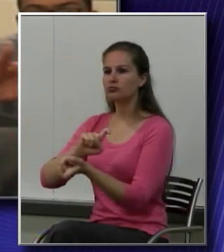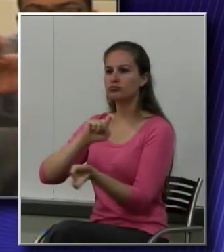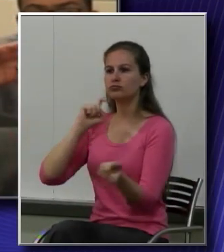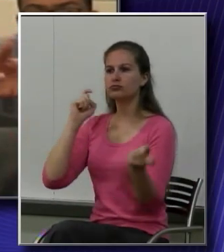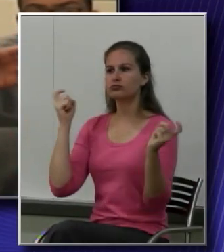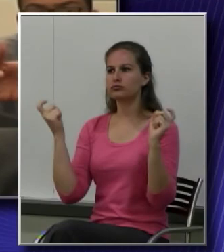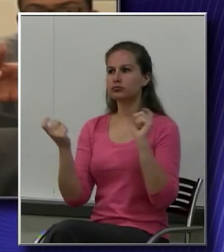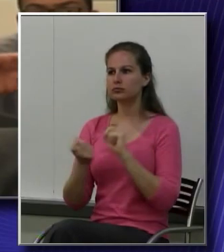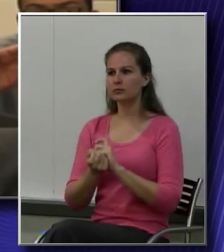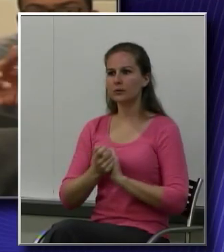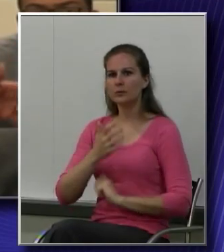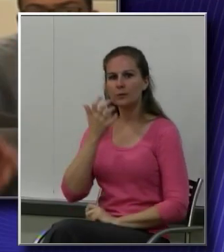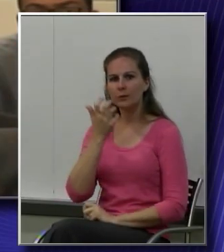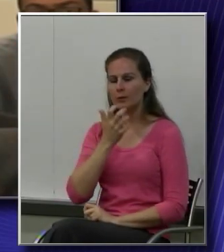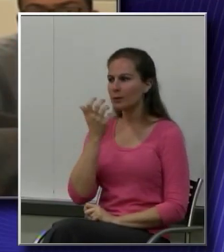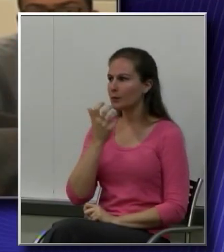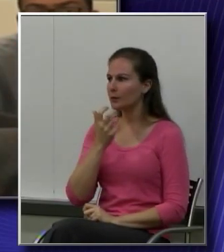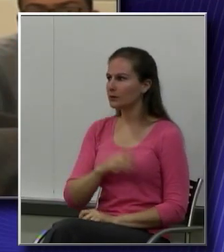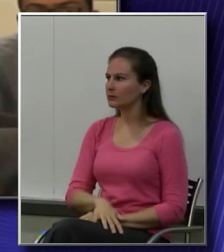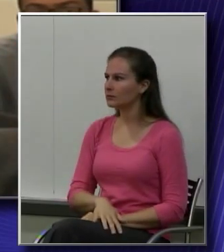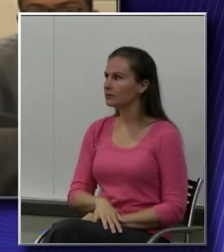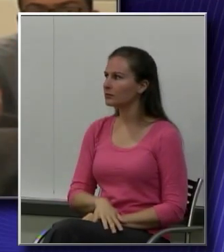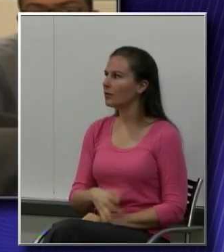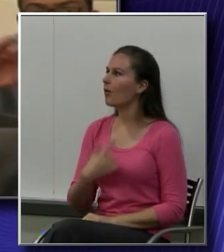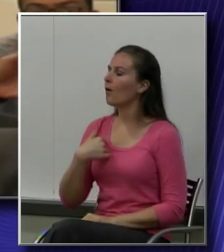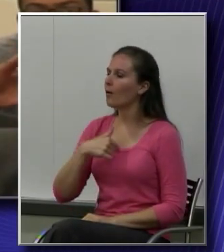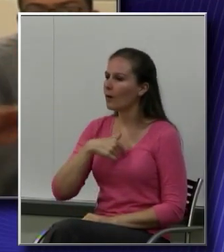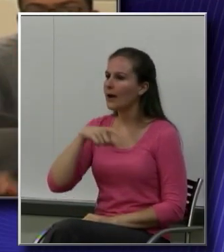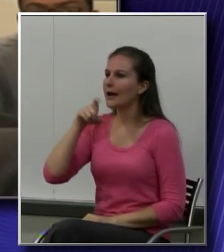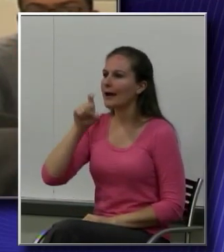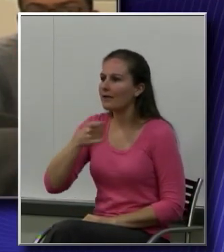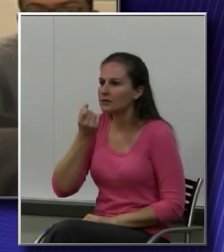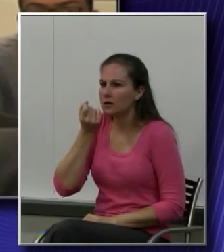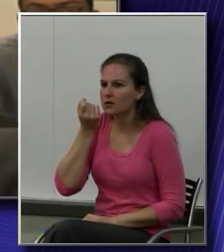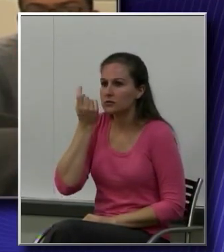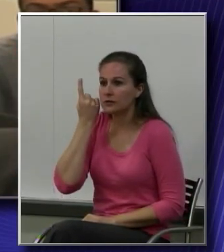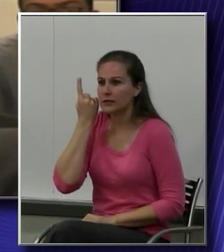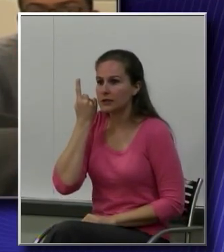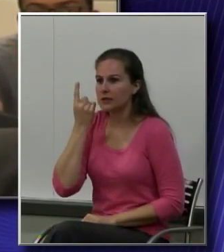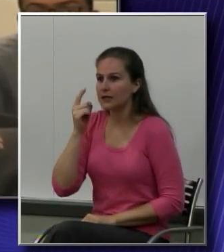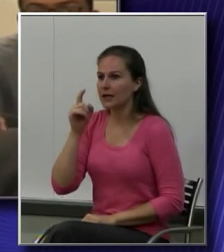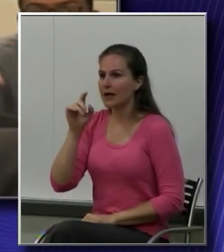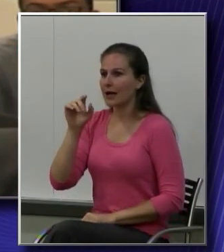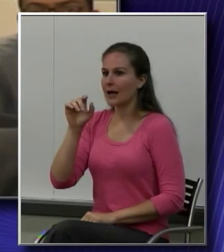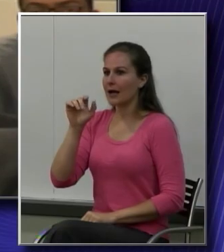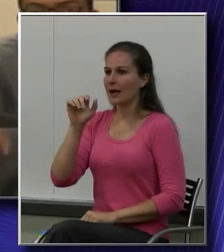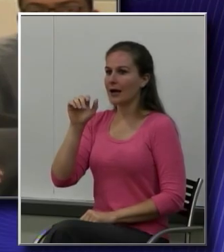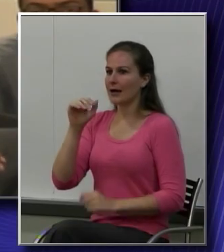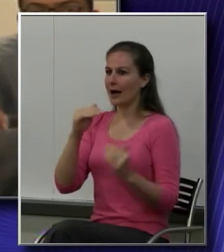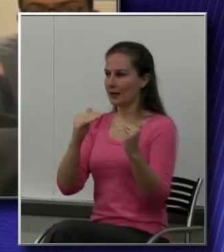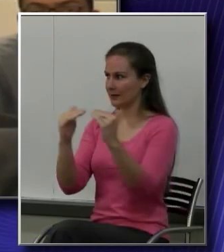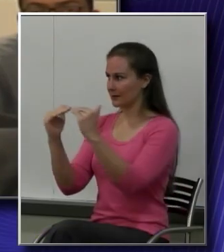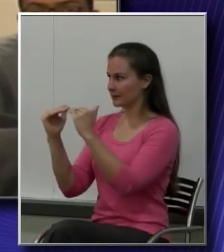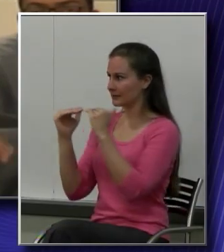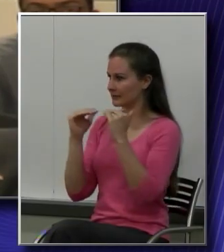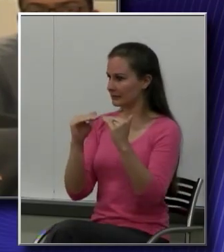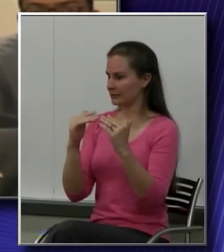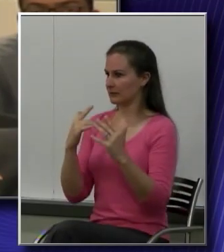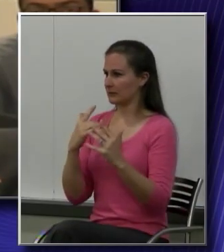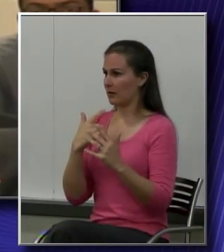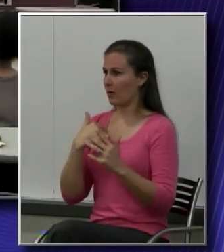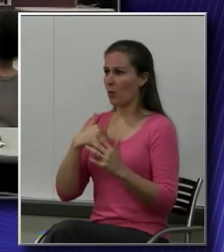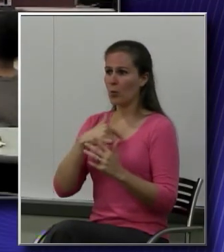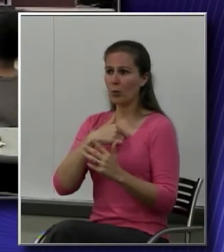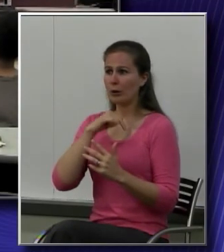Unless we can come to grips with equity, not a cookie-cutting